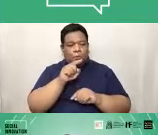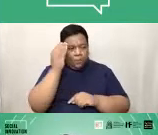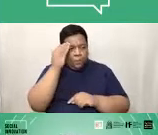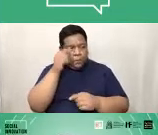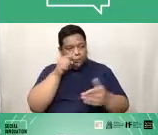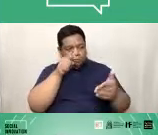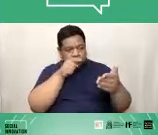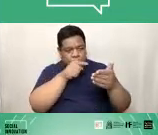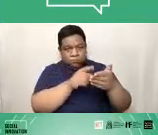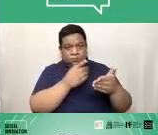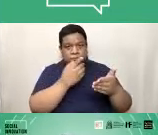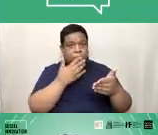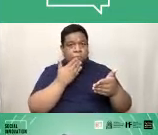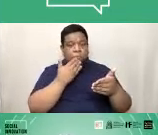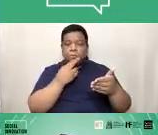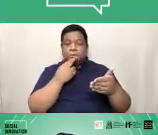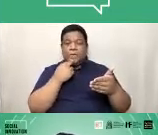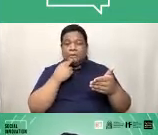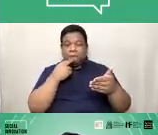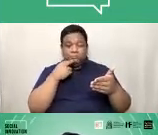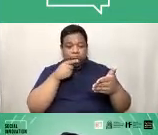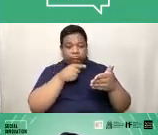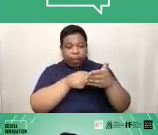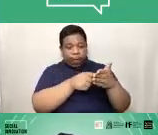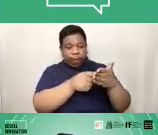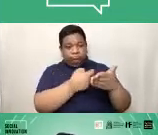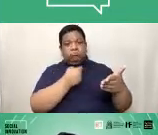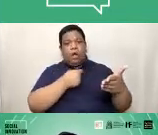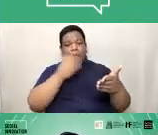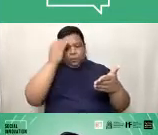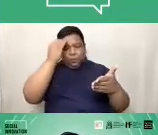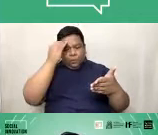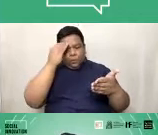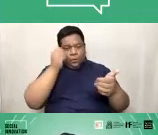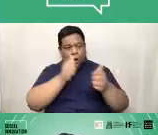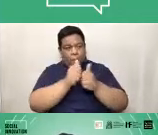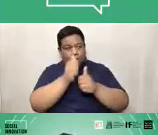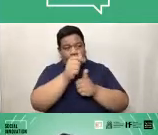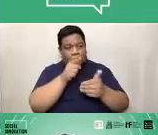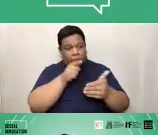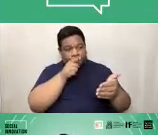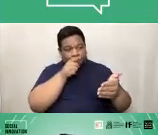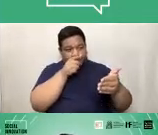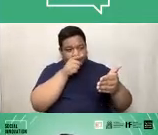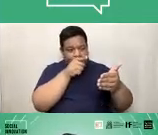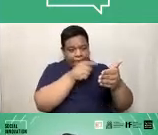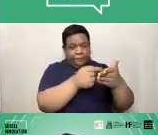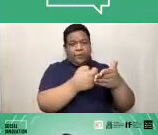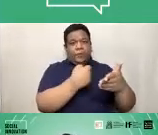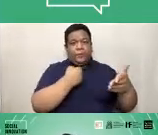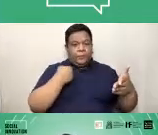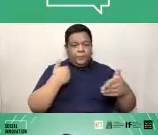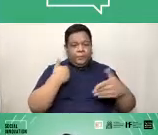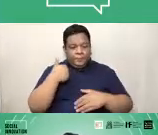And this delay in the reflection actually determines the distance. Because if something is far away, the reflection will take longer to